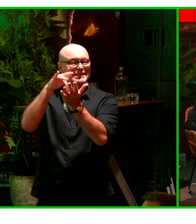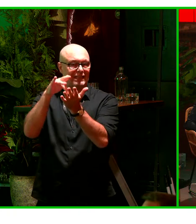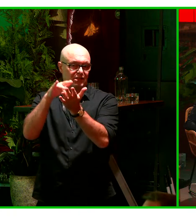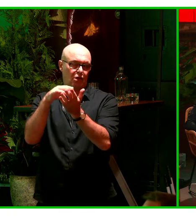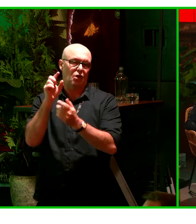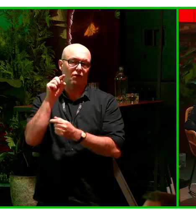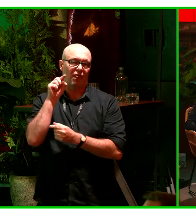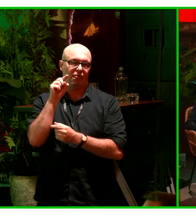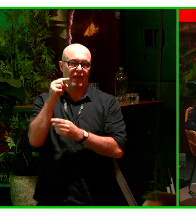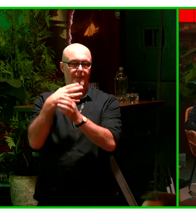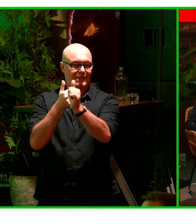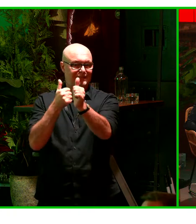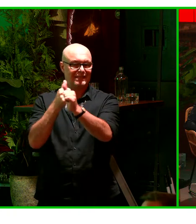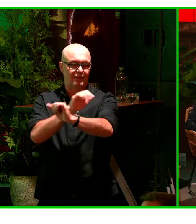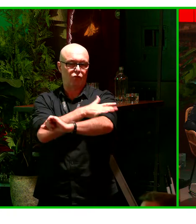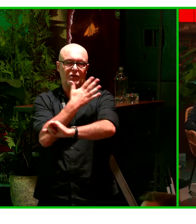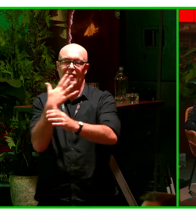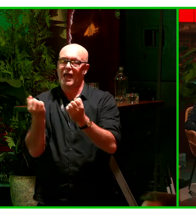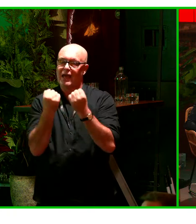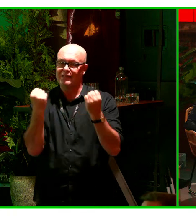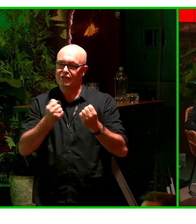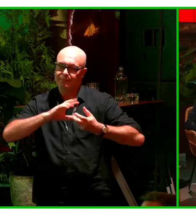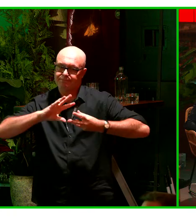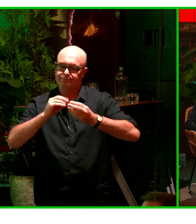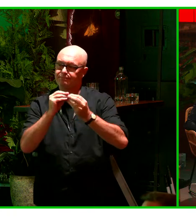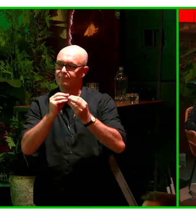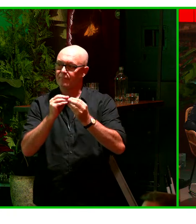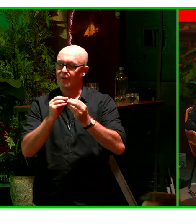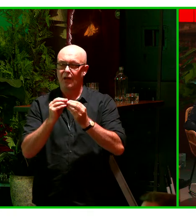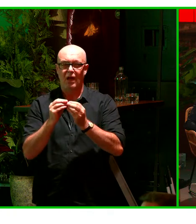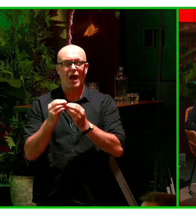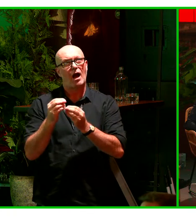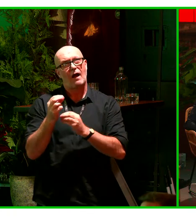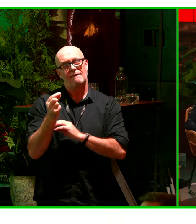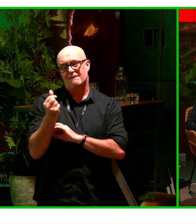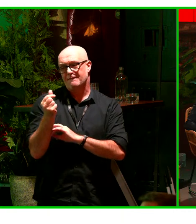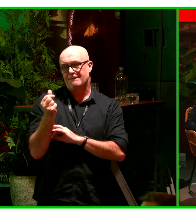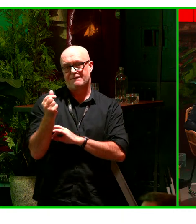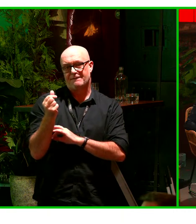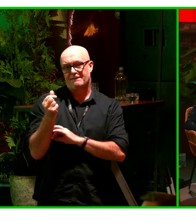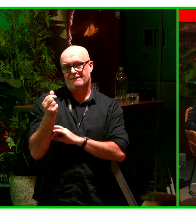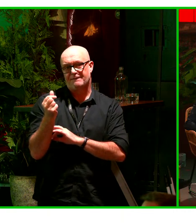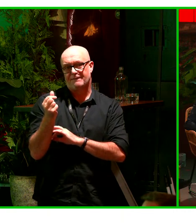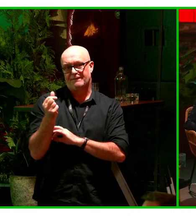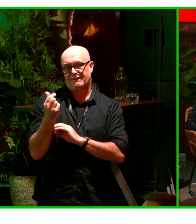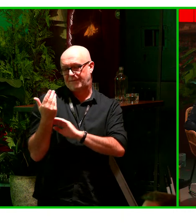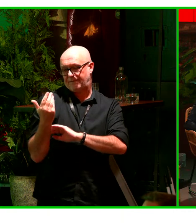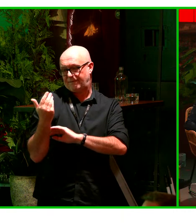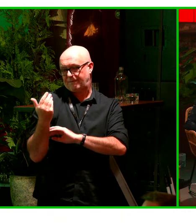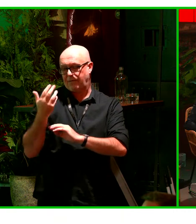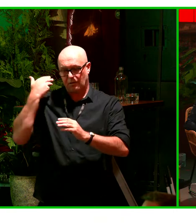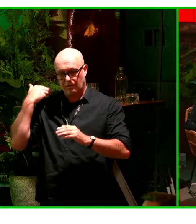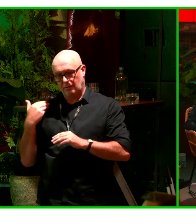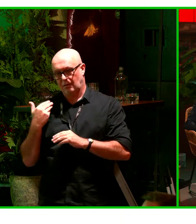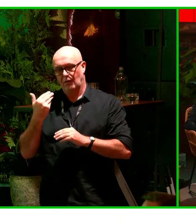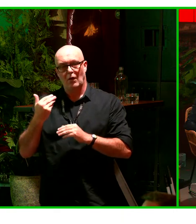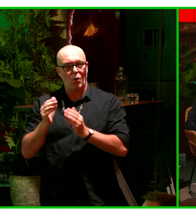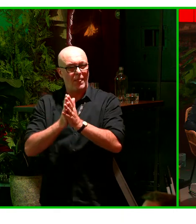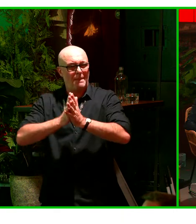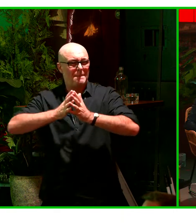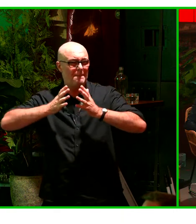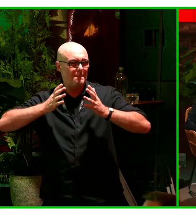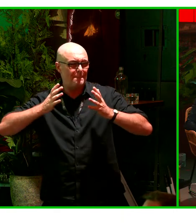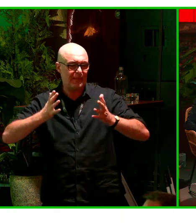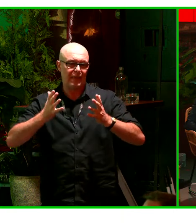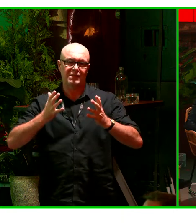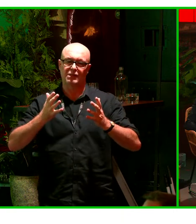aspect to green energy generation. Indeed, until a few months ago, we had the biggest offshore wind farm in the country off Barrow, but I'm